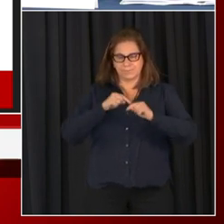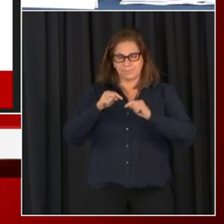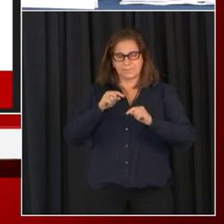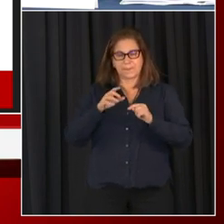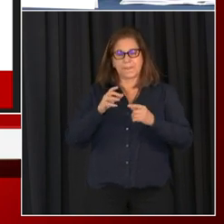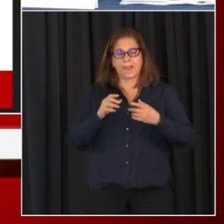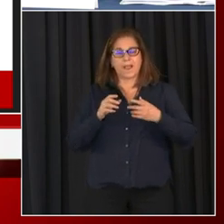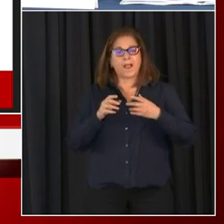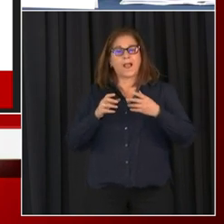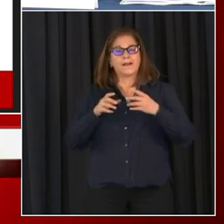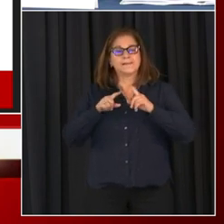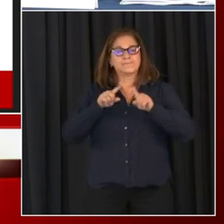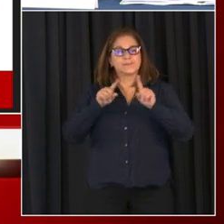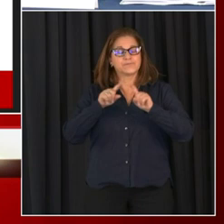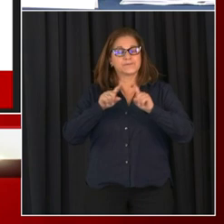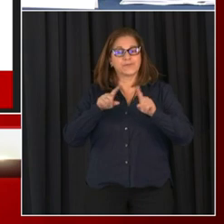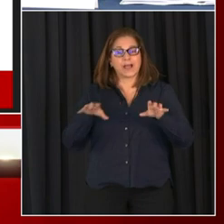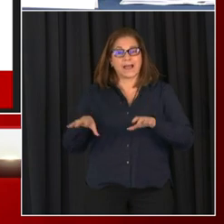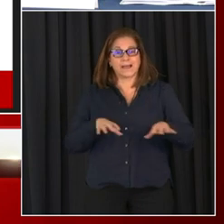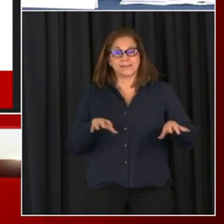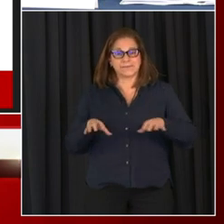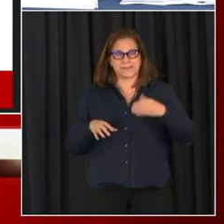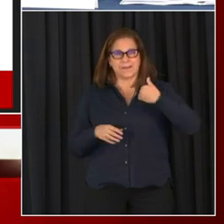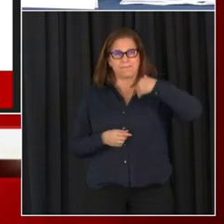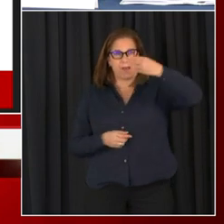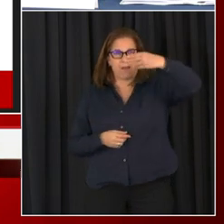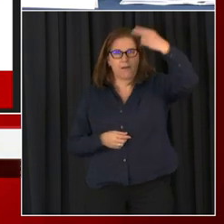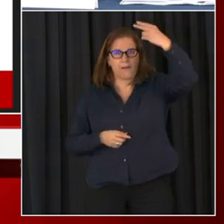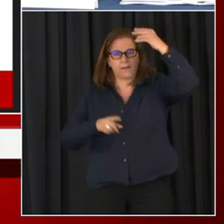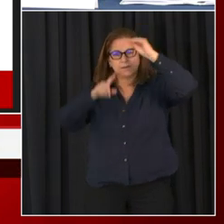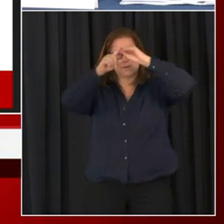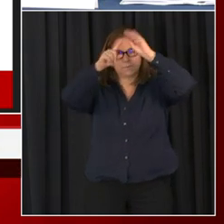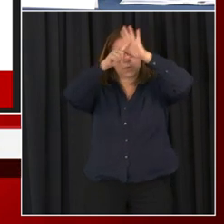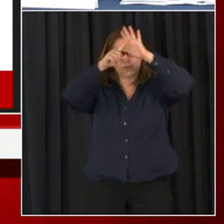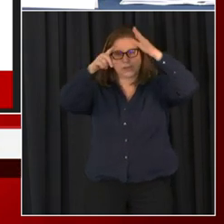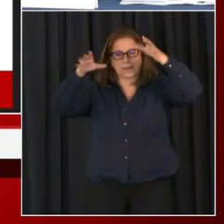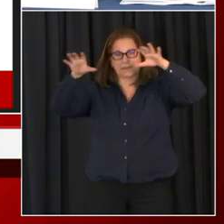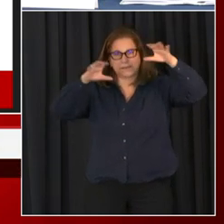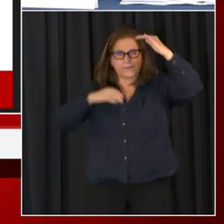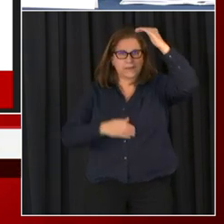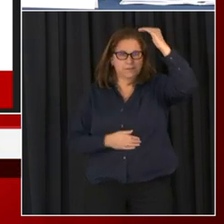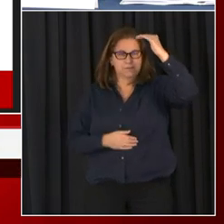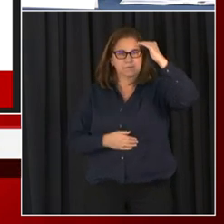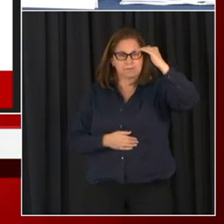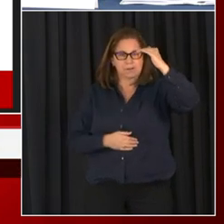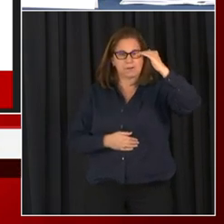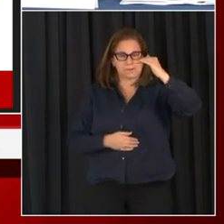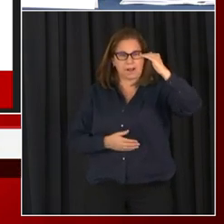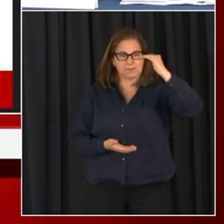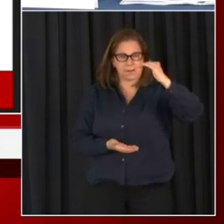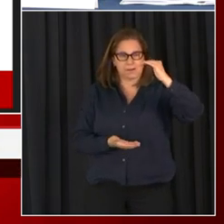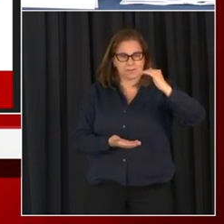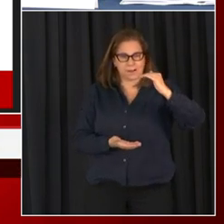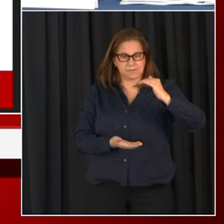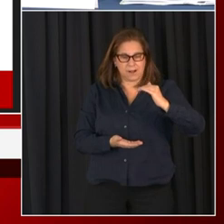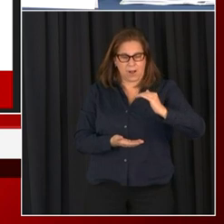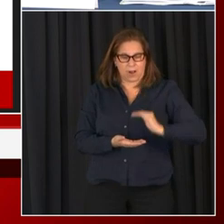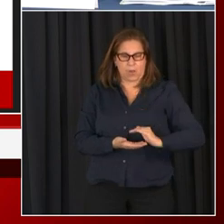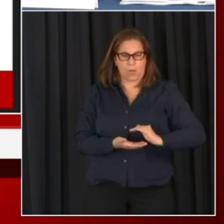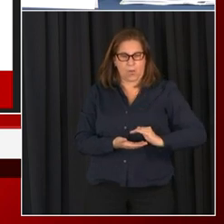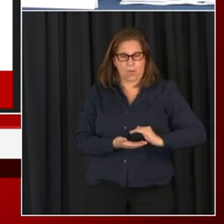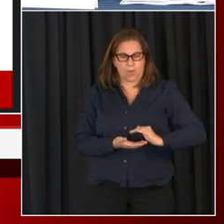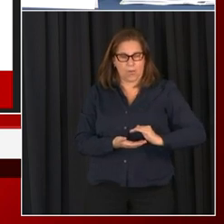support people being in the workplace. Work is essential. There are some positions that are considered to be